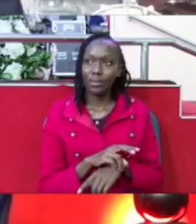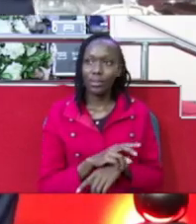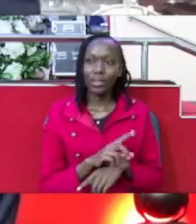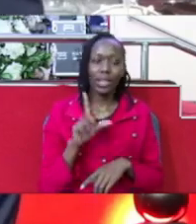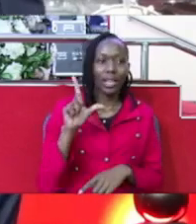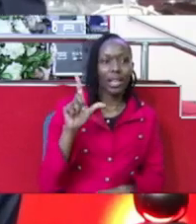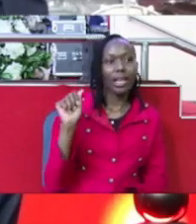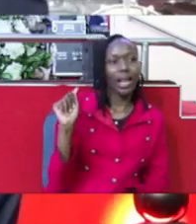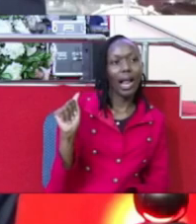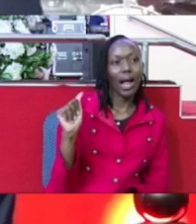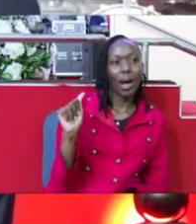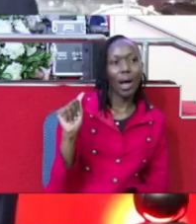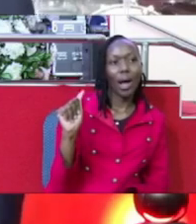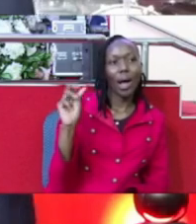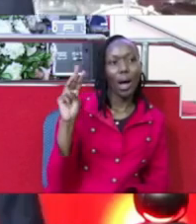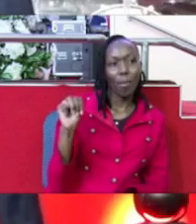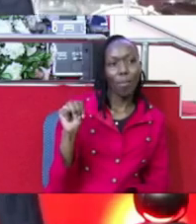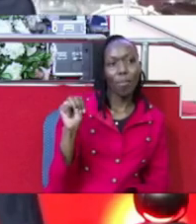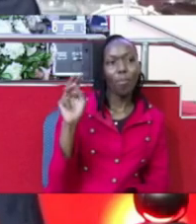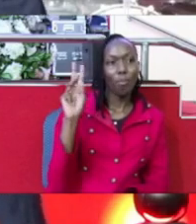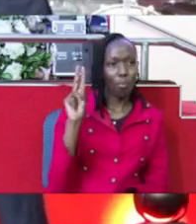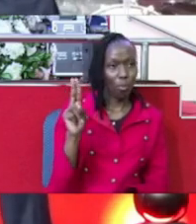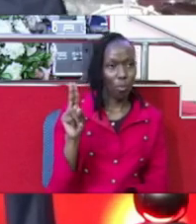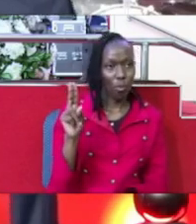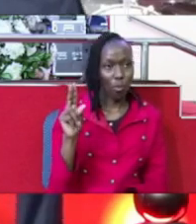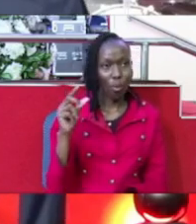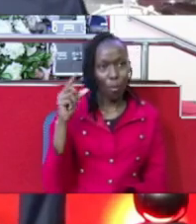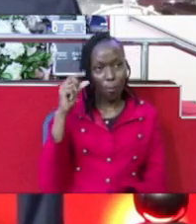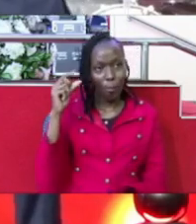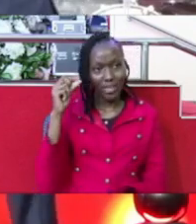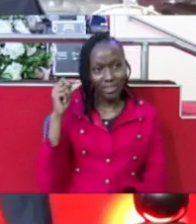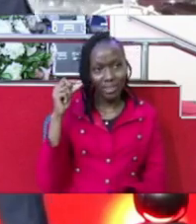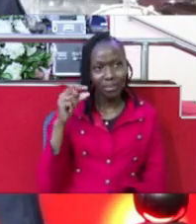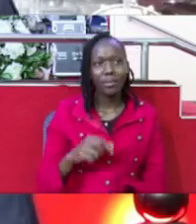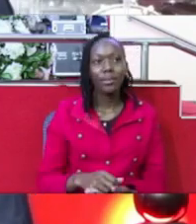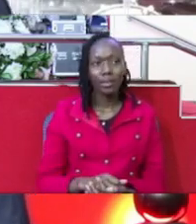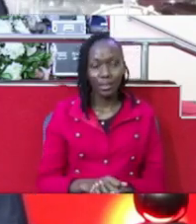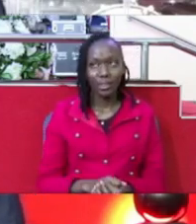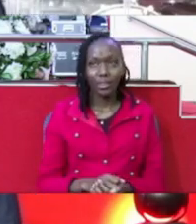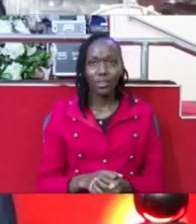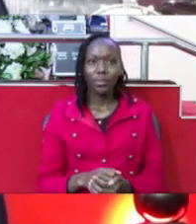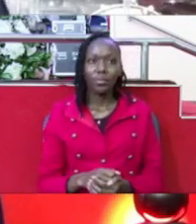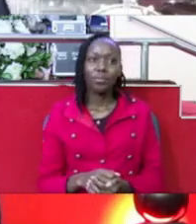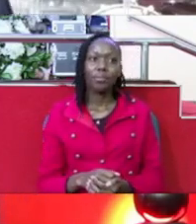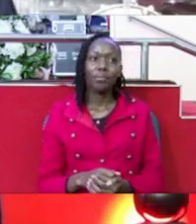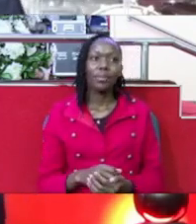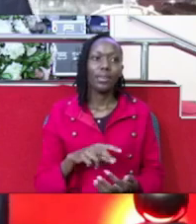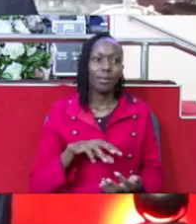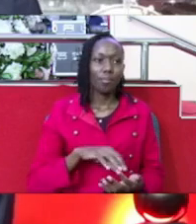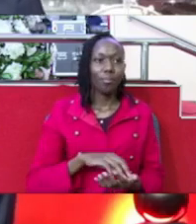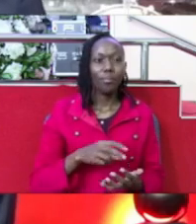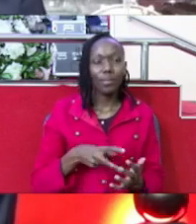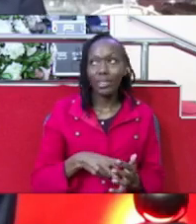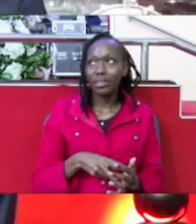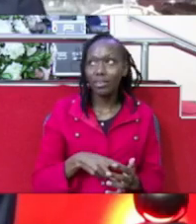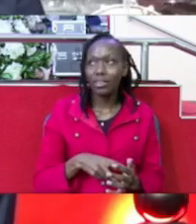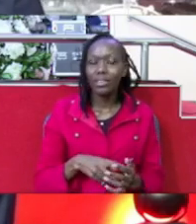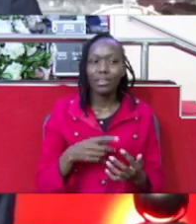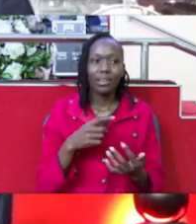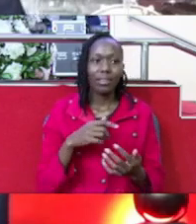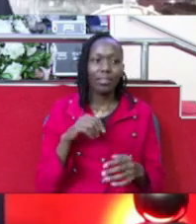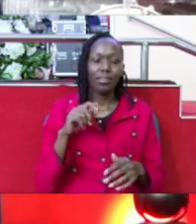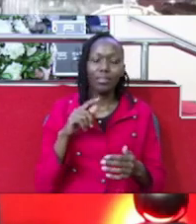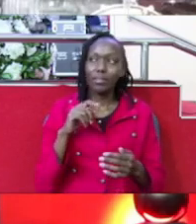Na hata tukapanda ile mashua kwenda mpaka Lamu. So this means that God never calls or engages anybody to waste their